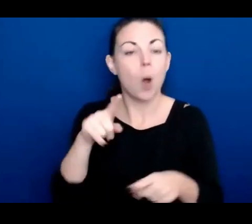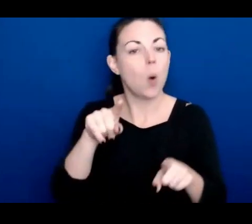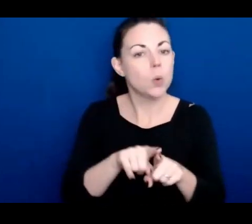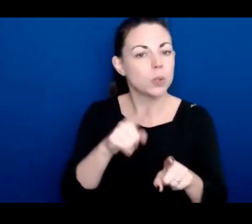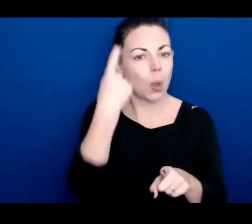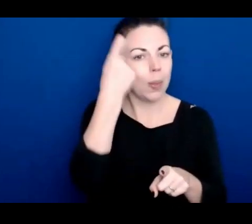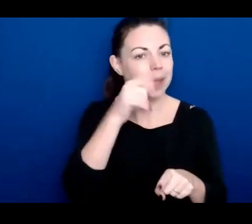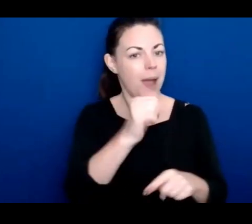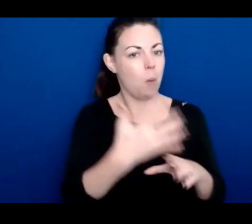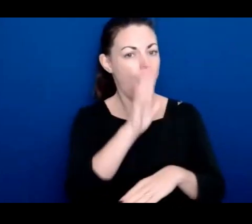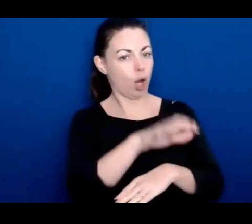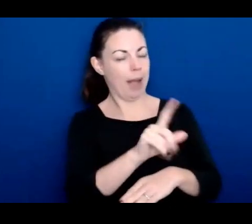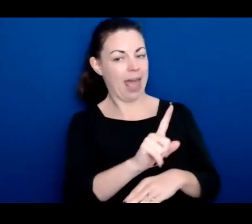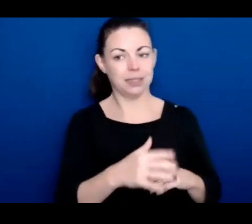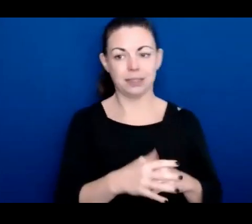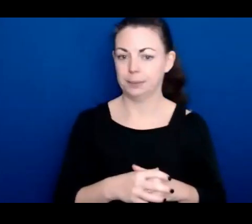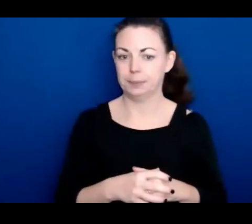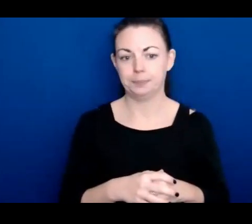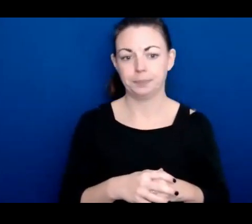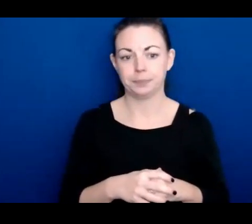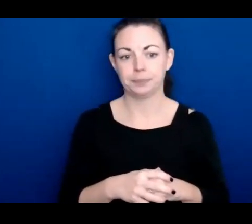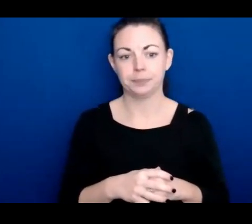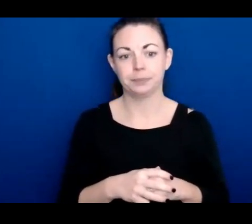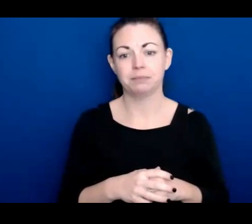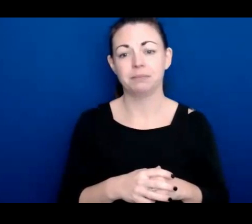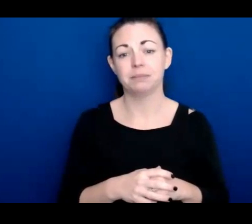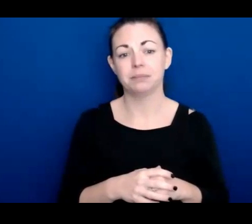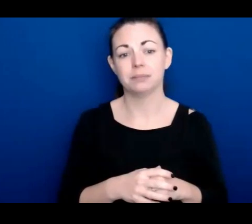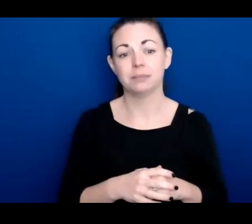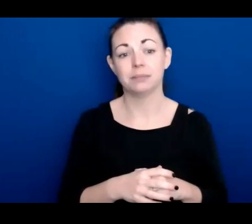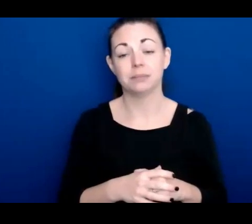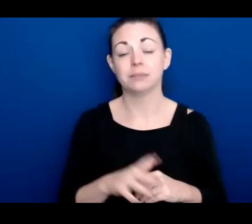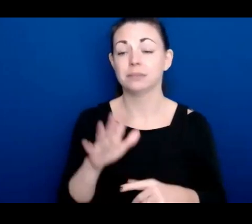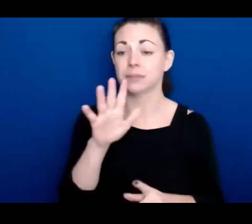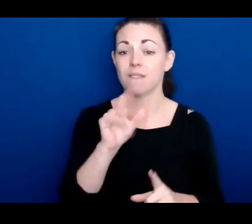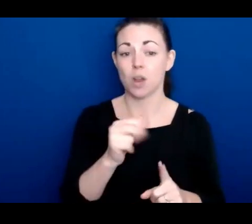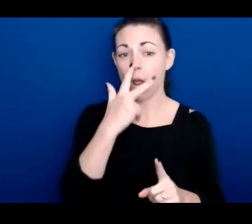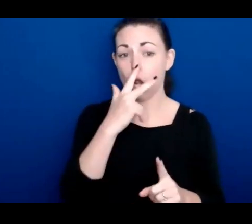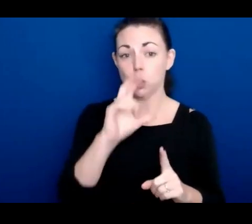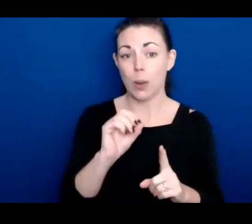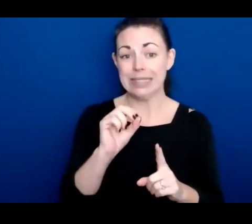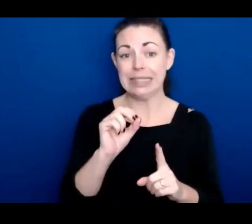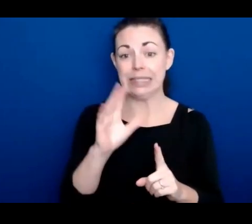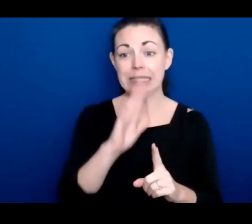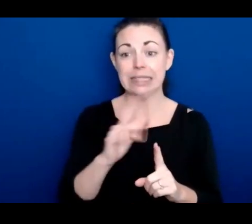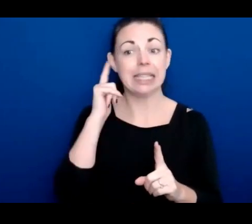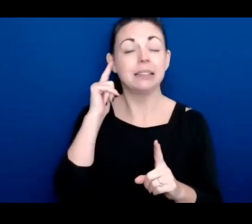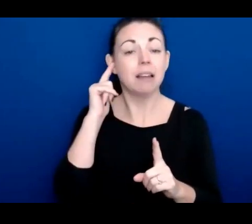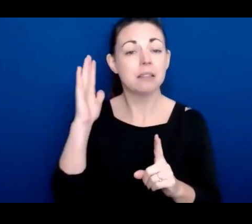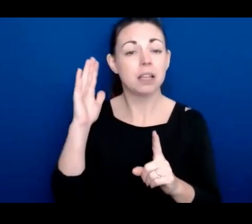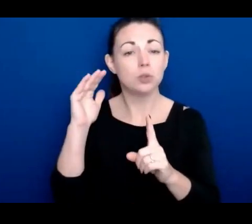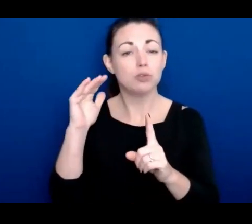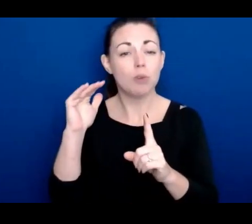imagine. Your hearing loss starts to drop around the age of 20, so in your 20s, and typically you lose the